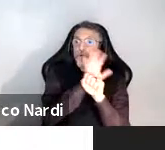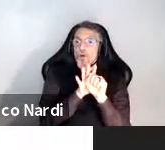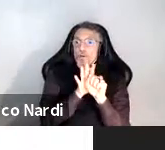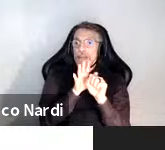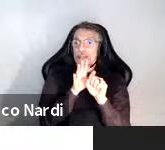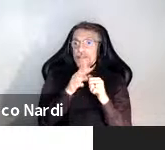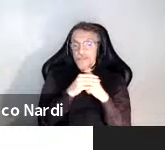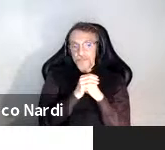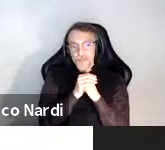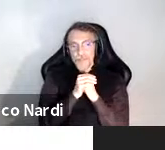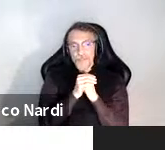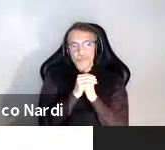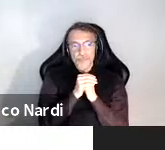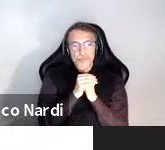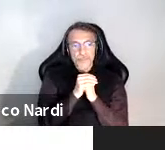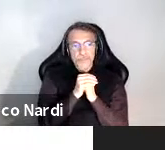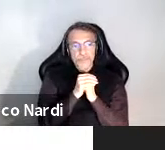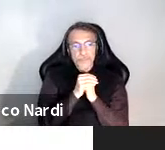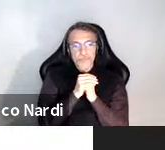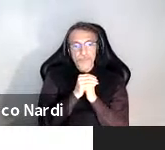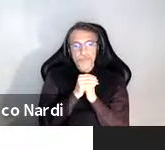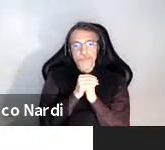HIPIC. Now, what is the